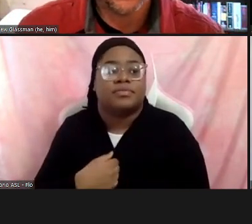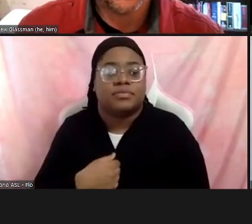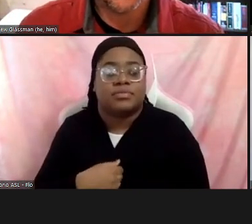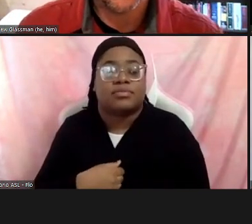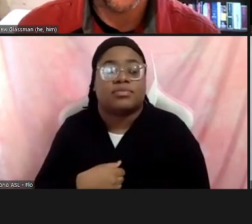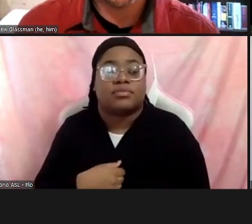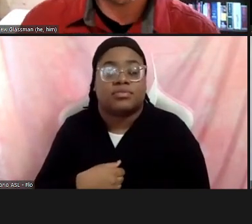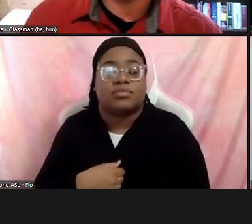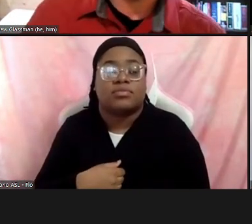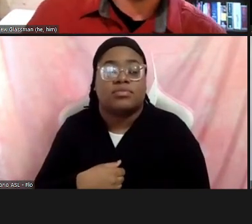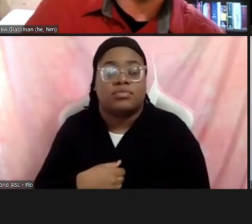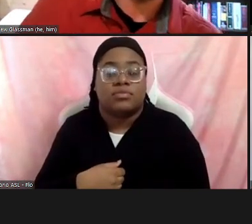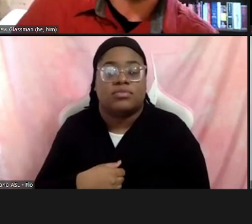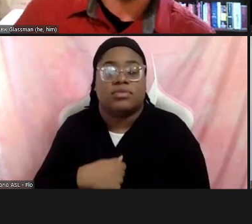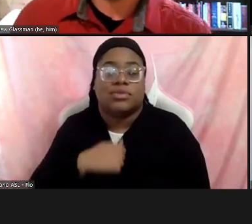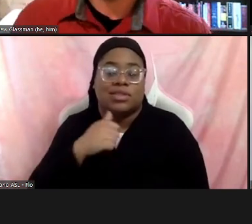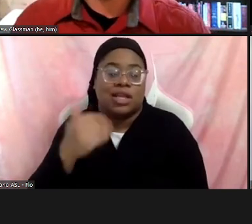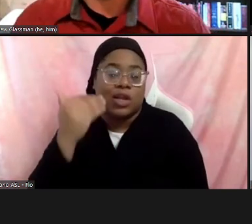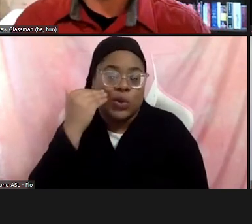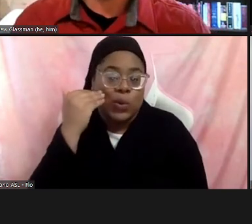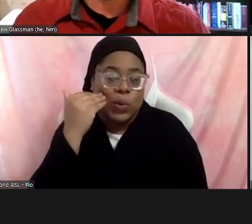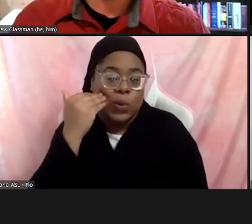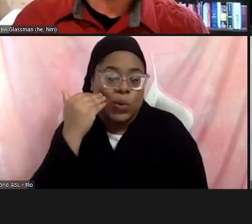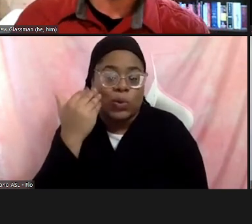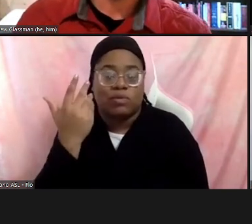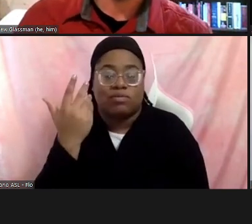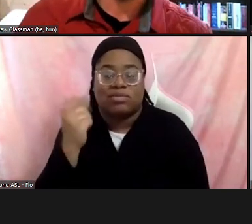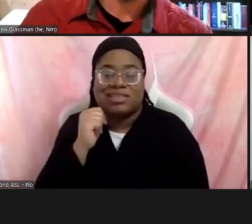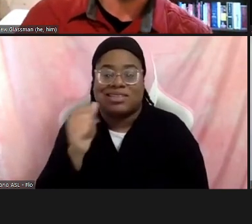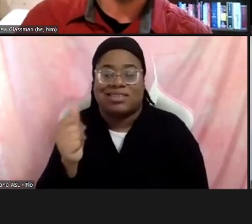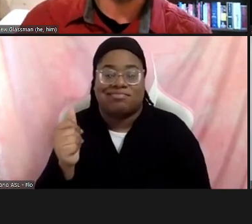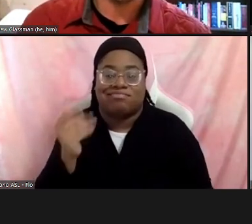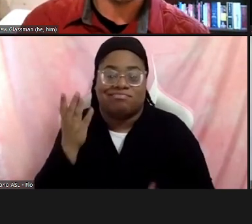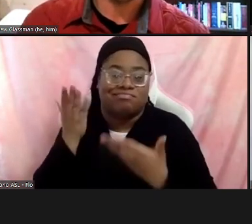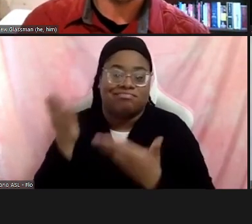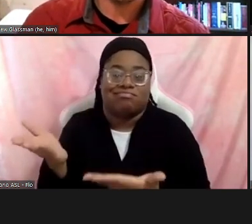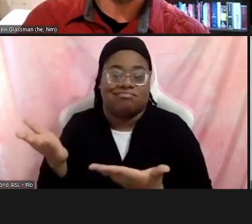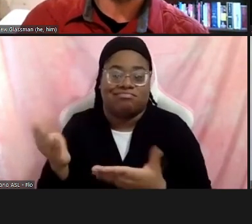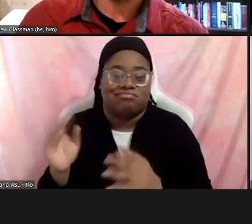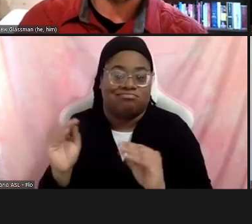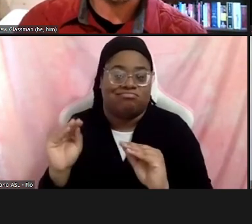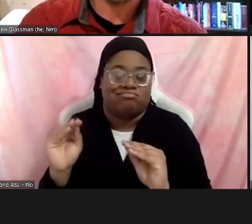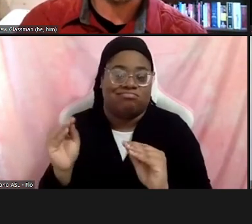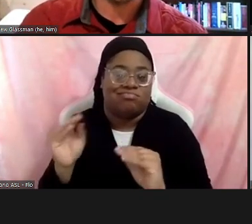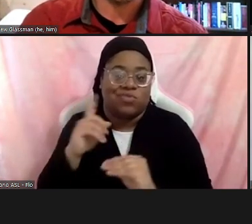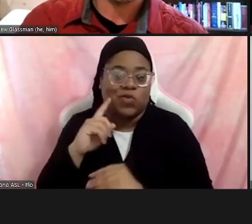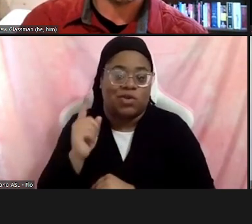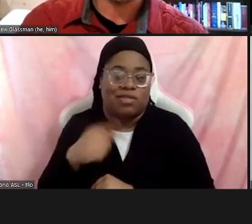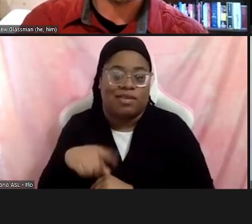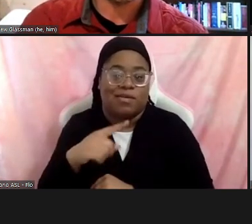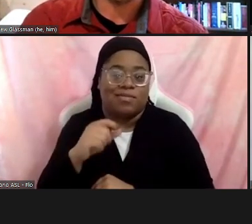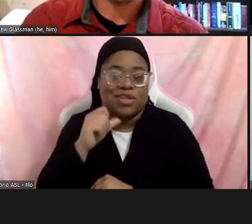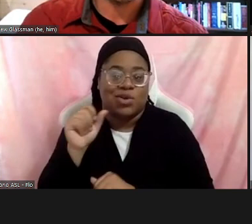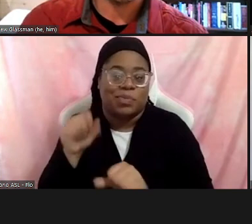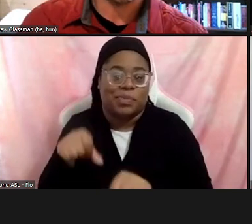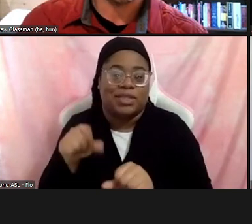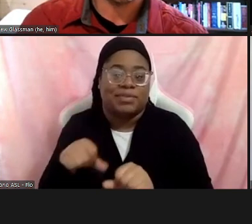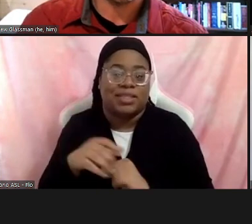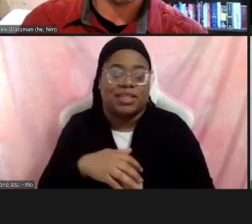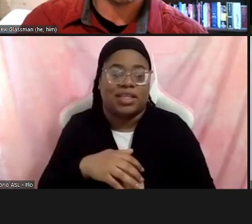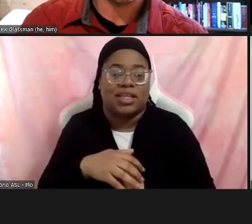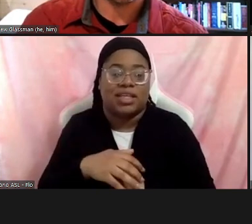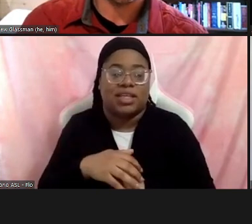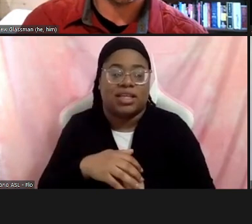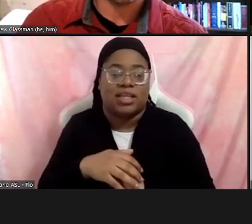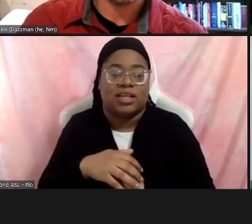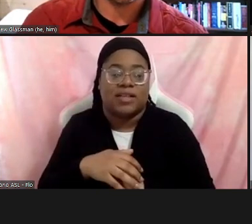and the unknown was just something that didn't exist at all for them. There was no possibility. And